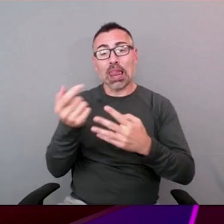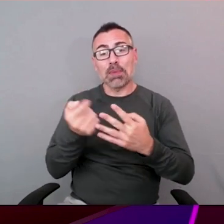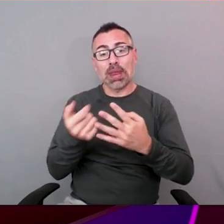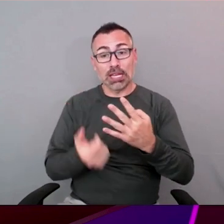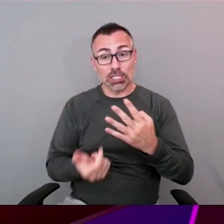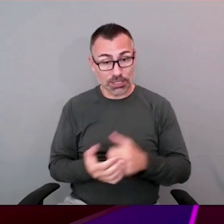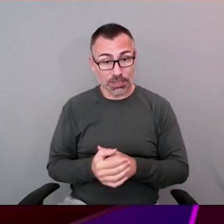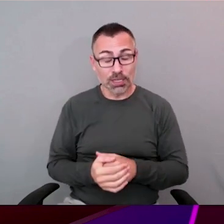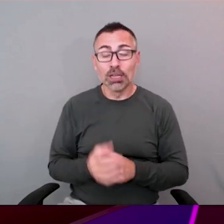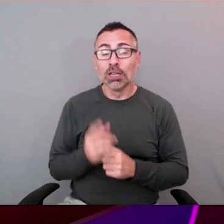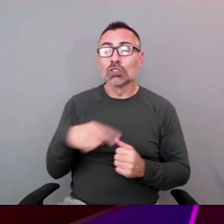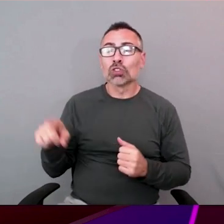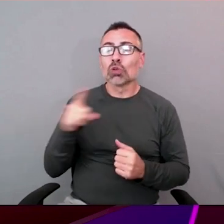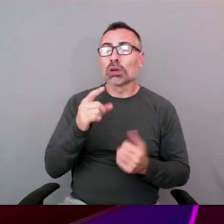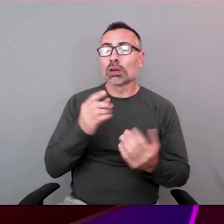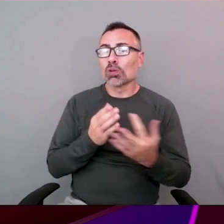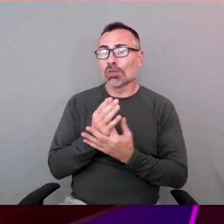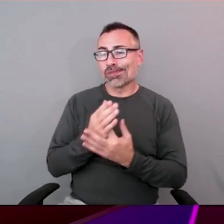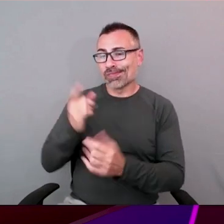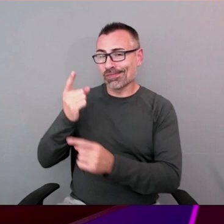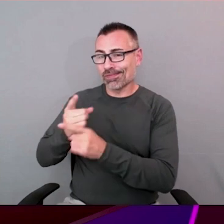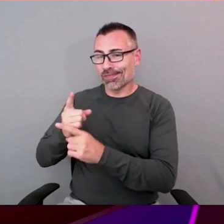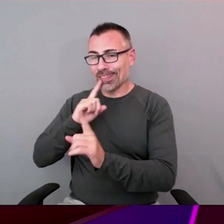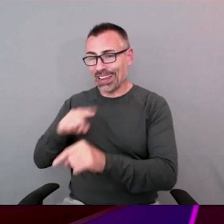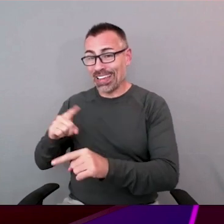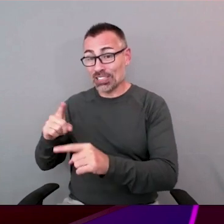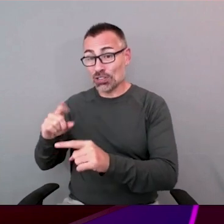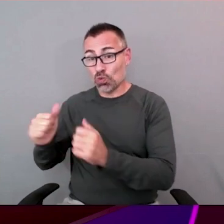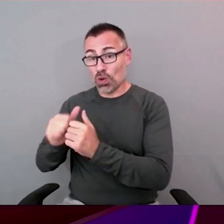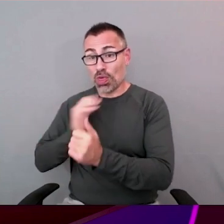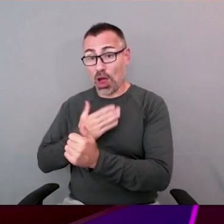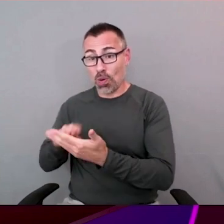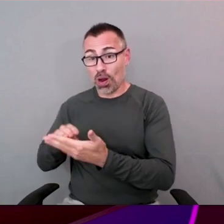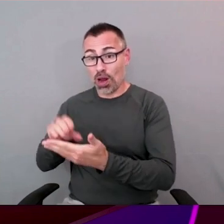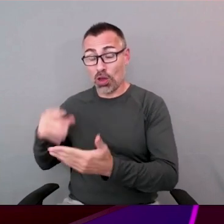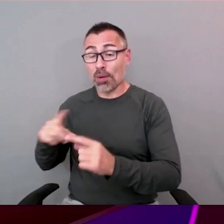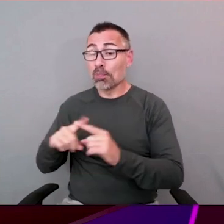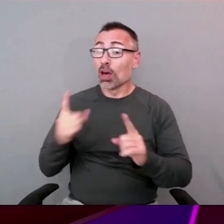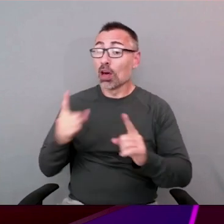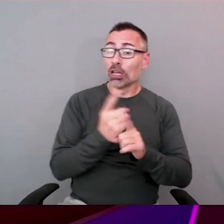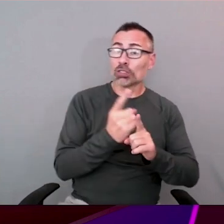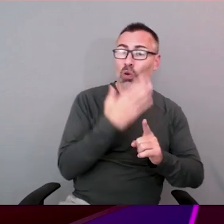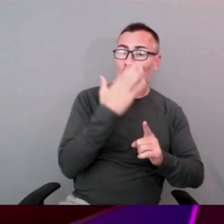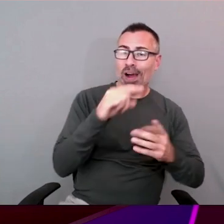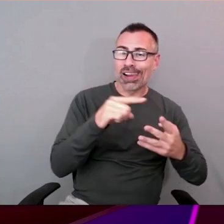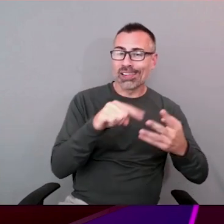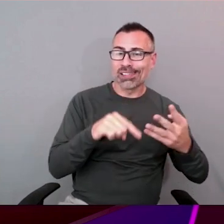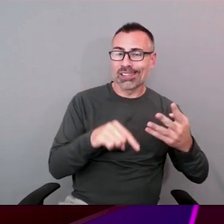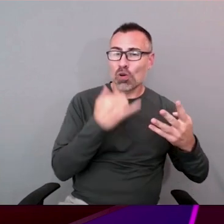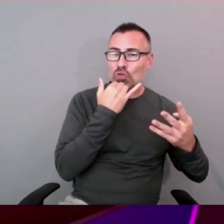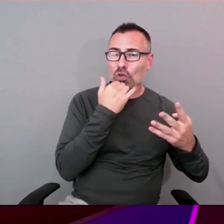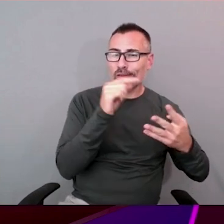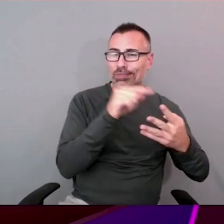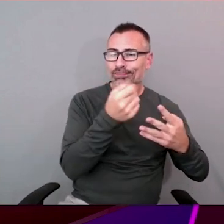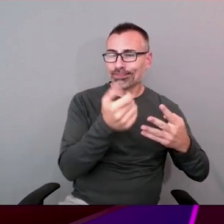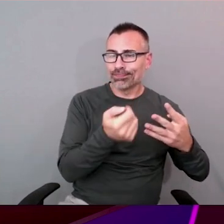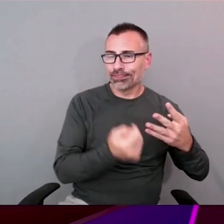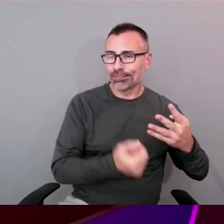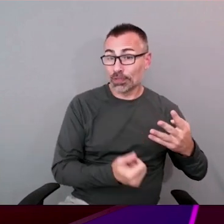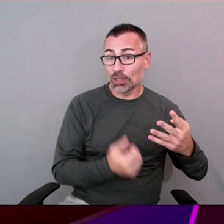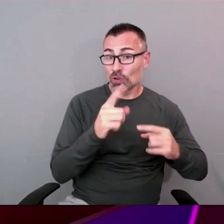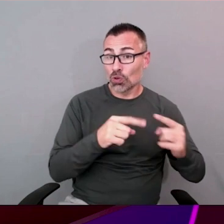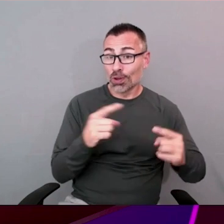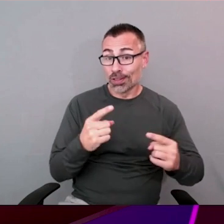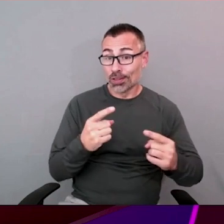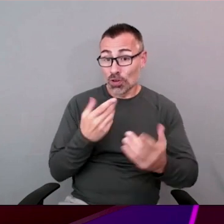walk through what the right answer is with our learners, but also what the wrong answers are and why, so that way whenever you show up on the exam day, you know how to approach